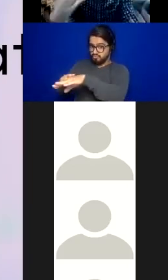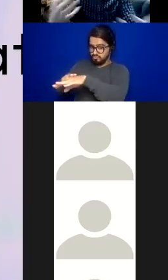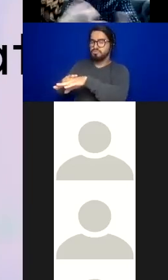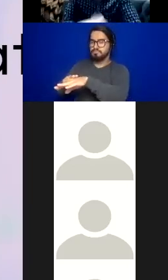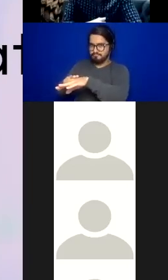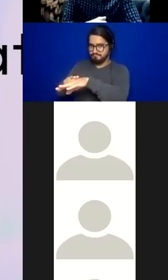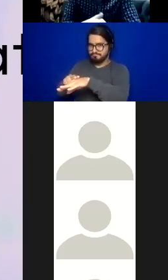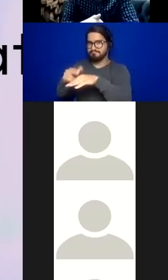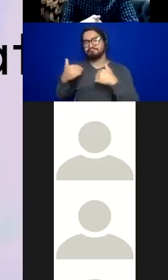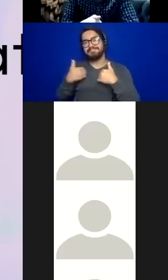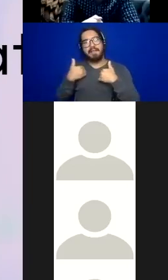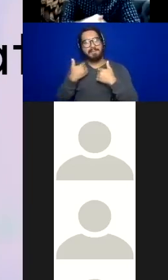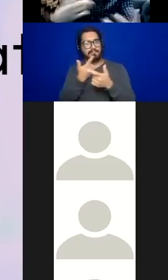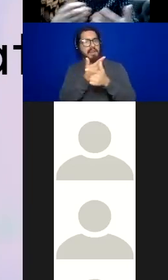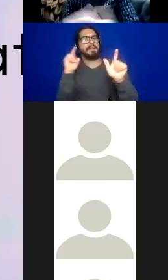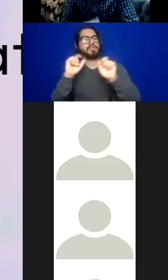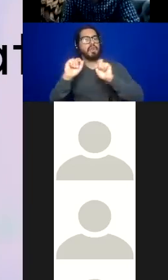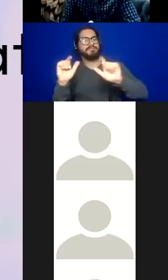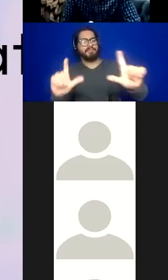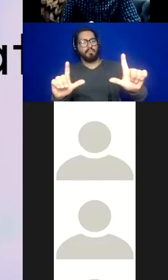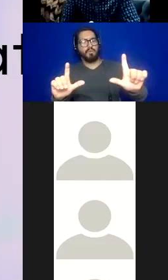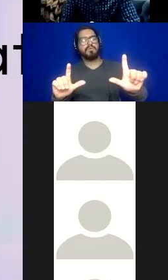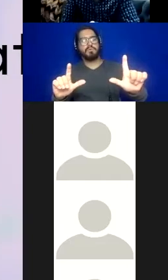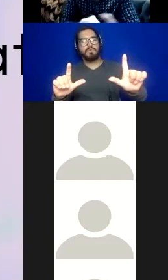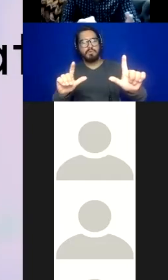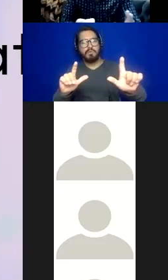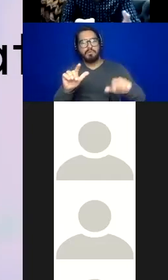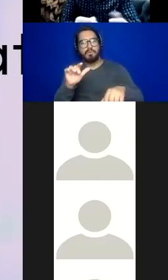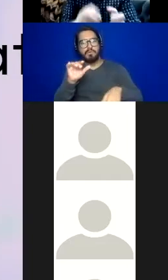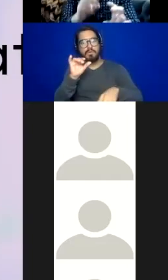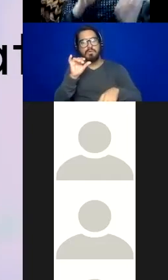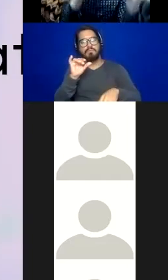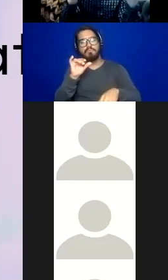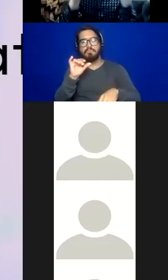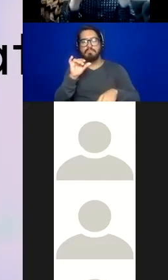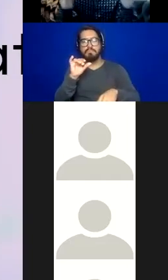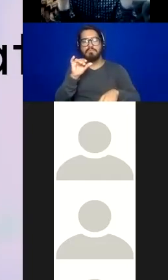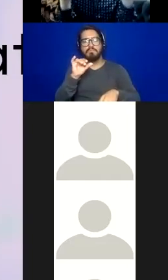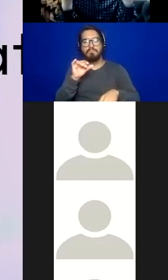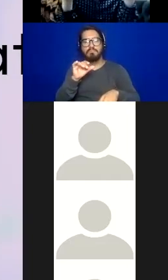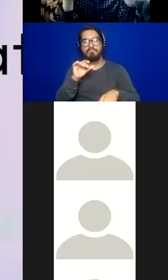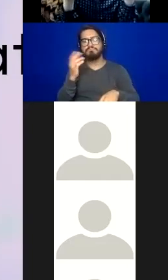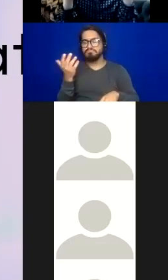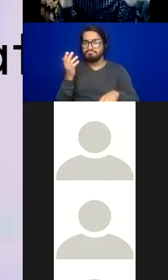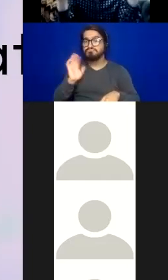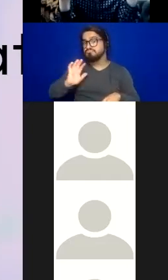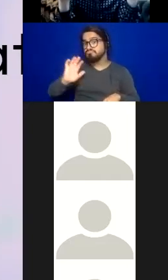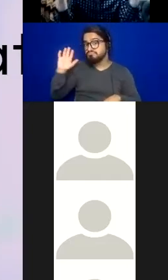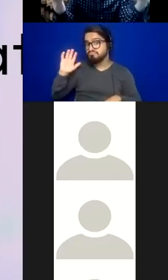a liberatory framework is punished is this like former mental illness